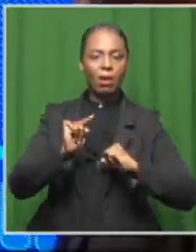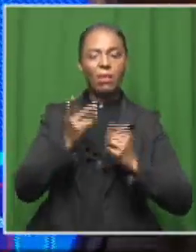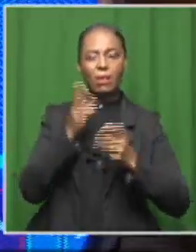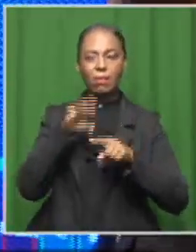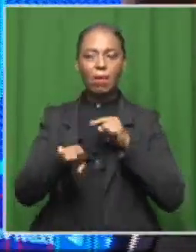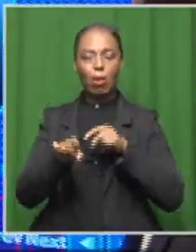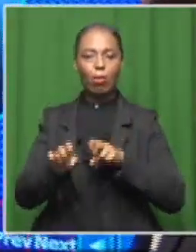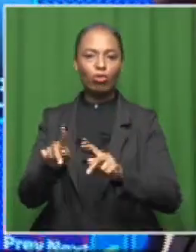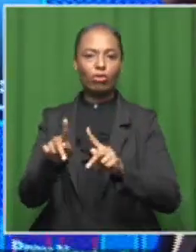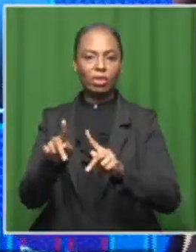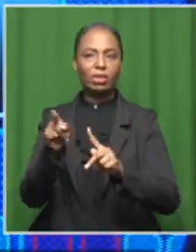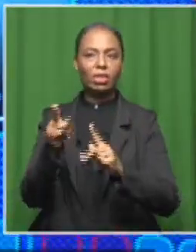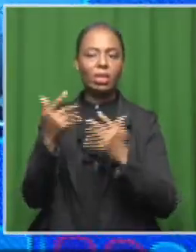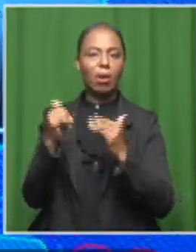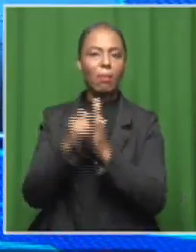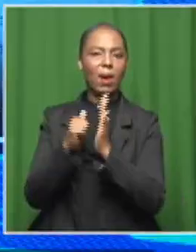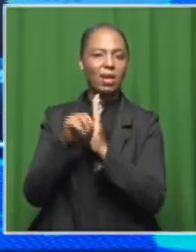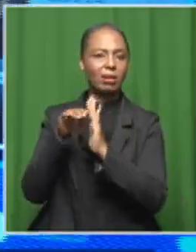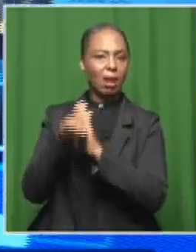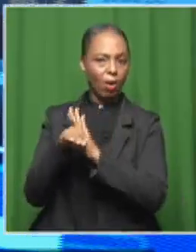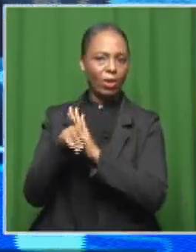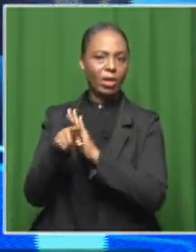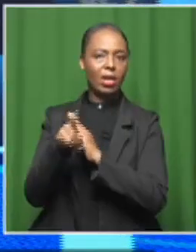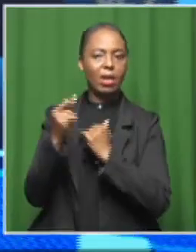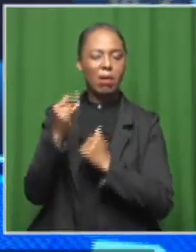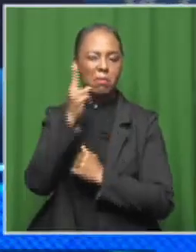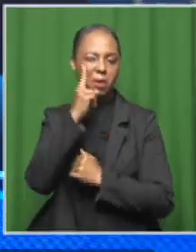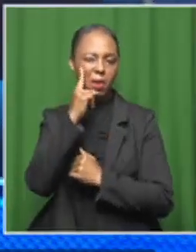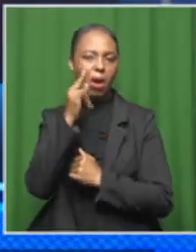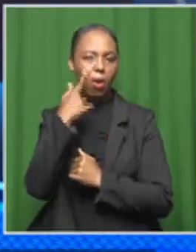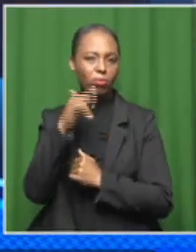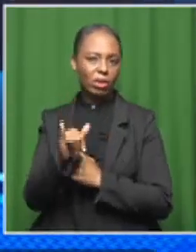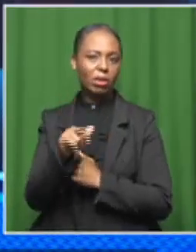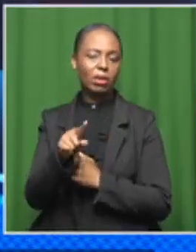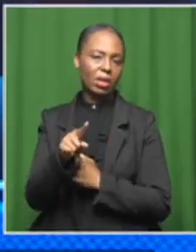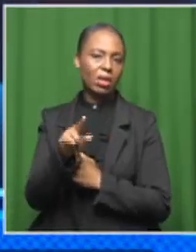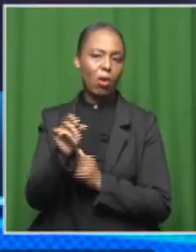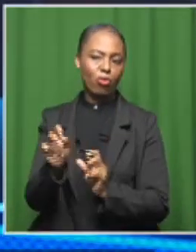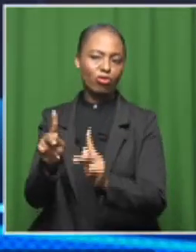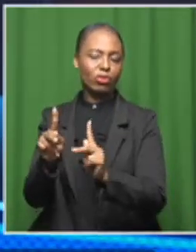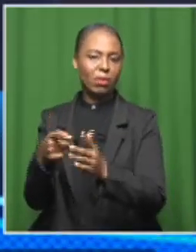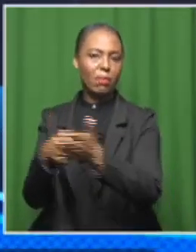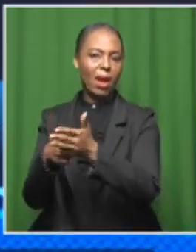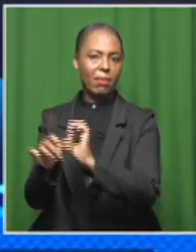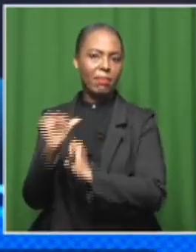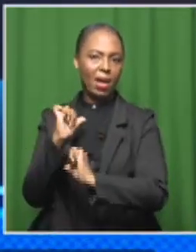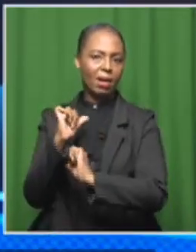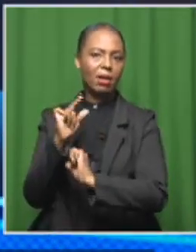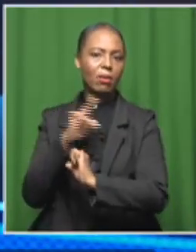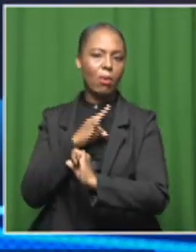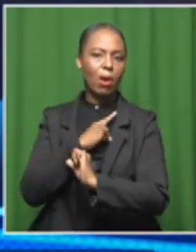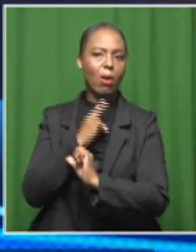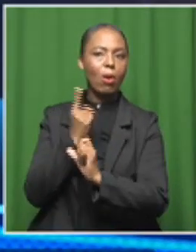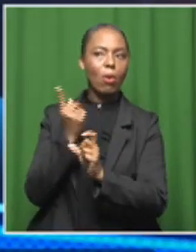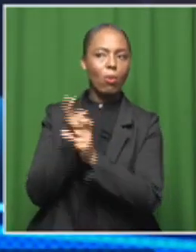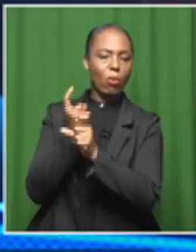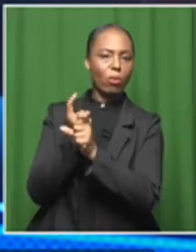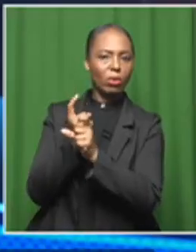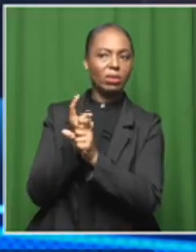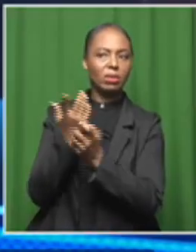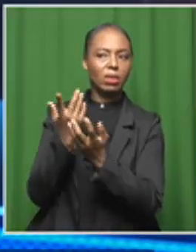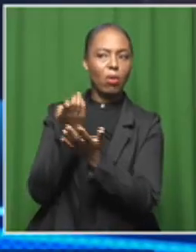now the market has been down for a while. What I'll be doing is looking for opportunities to buy back because I'm always bullish, especially the American